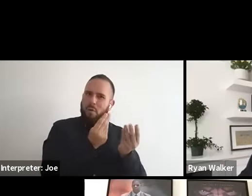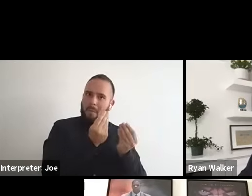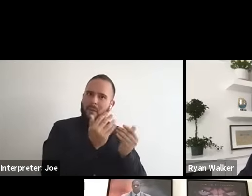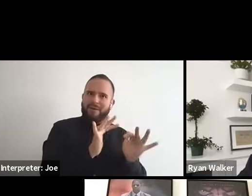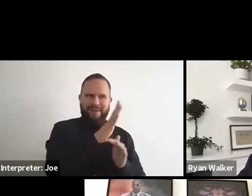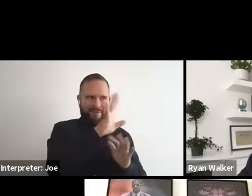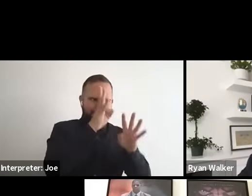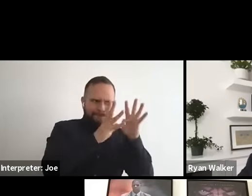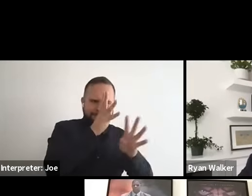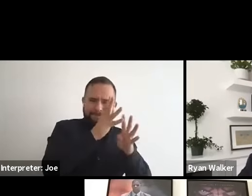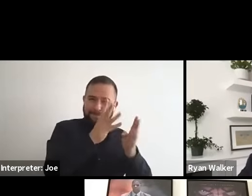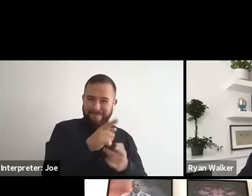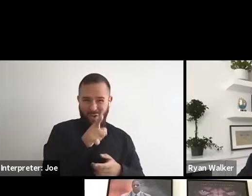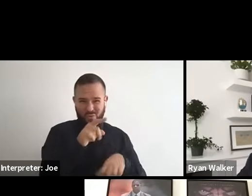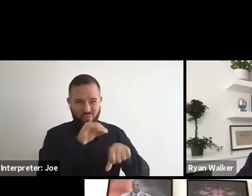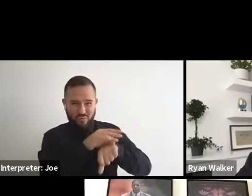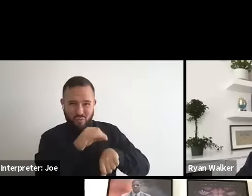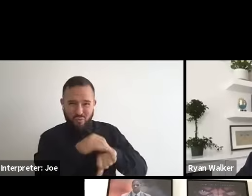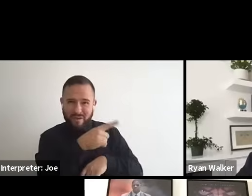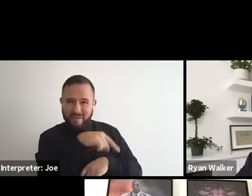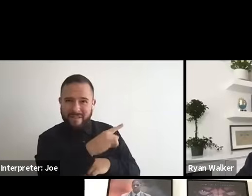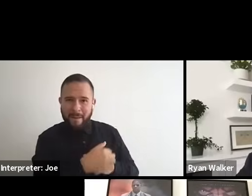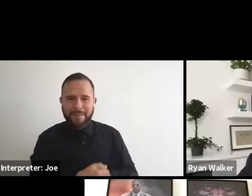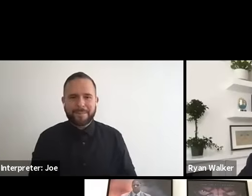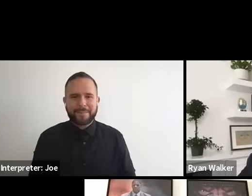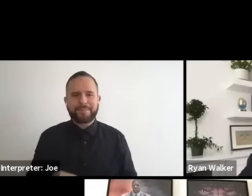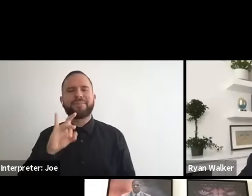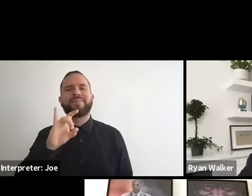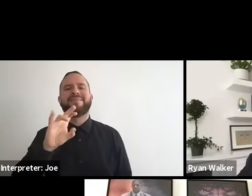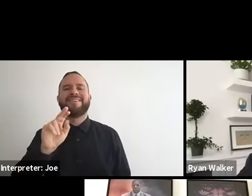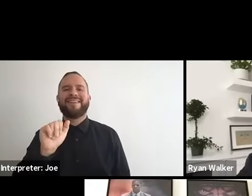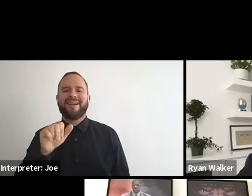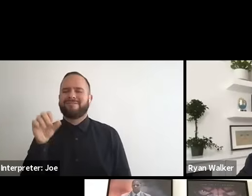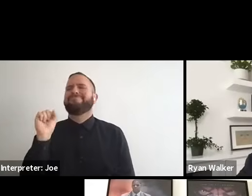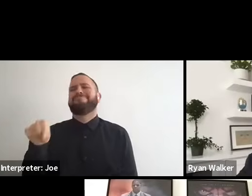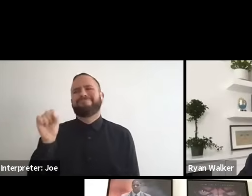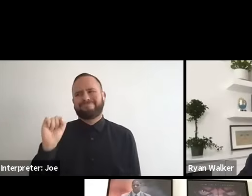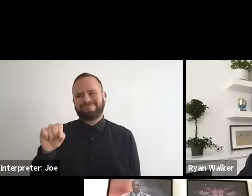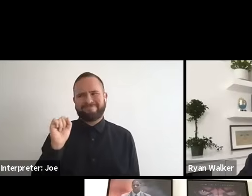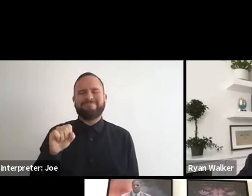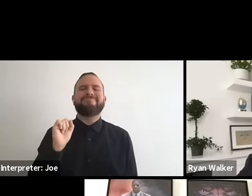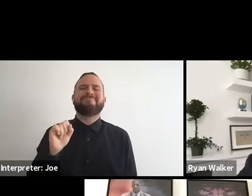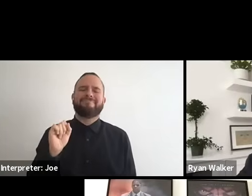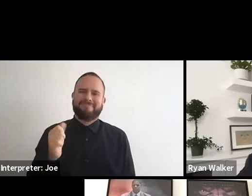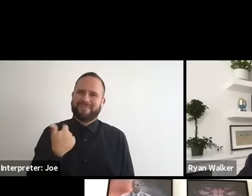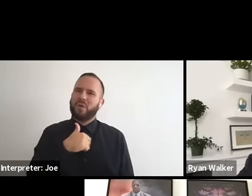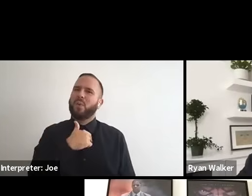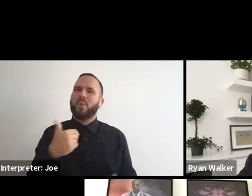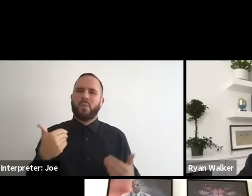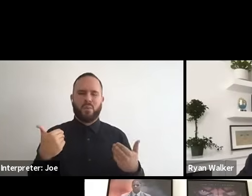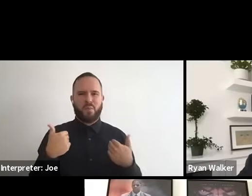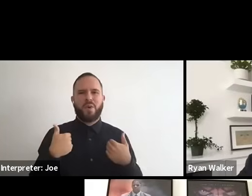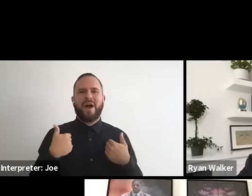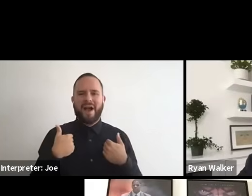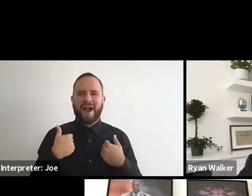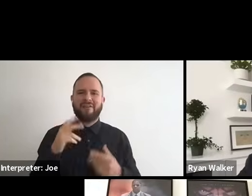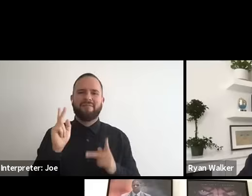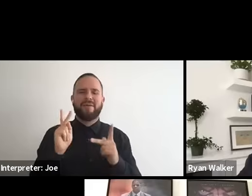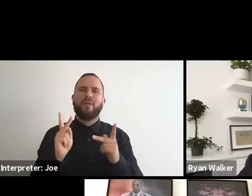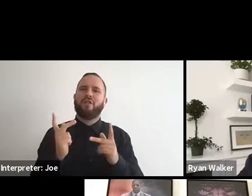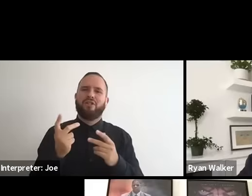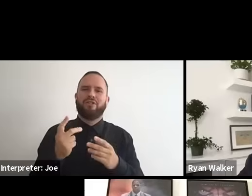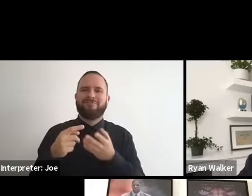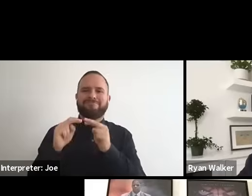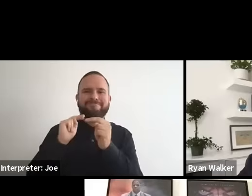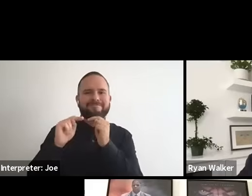generally speaking, every artist that we have has a record company distributing their intellectual property, their recordings.